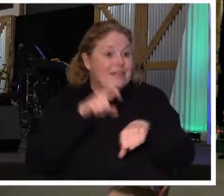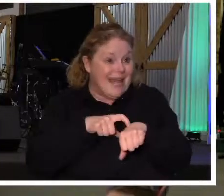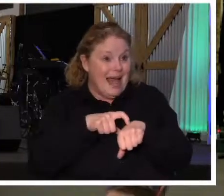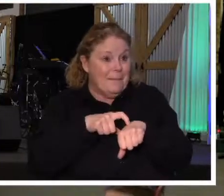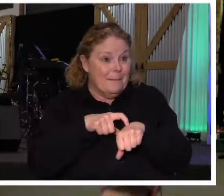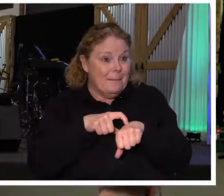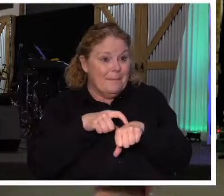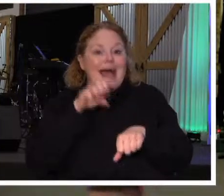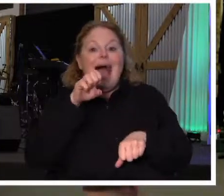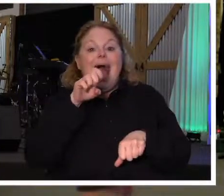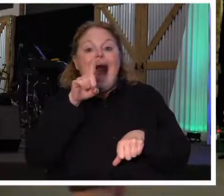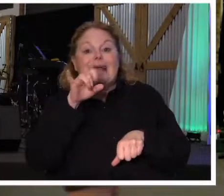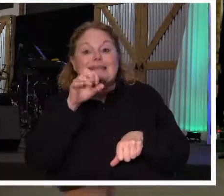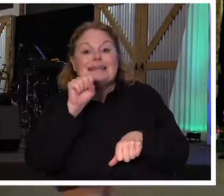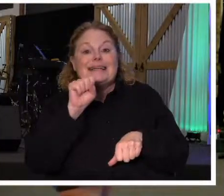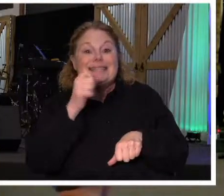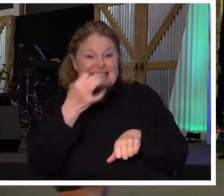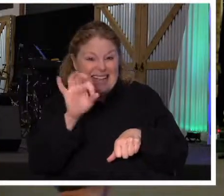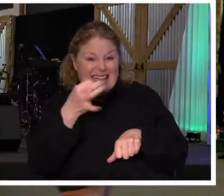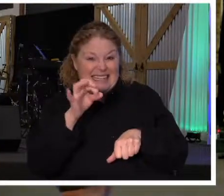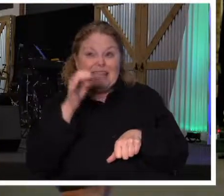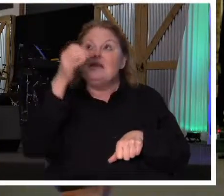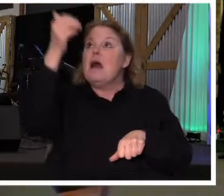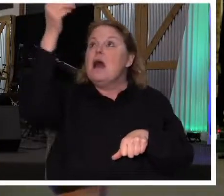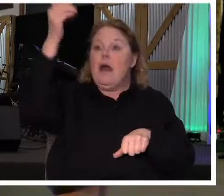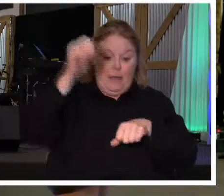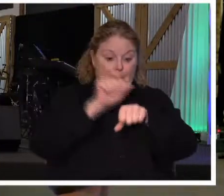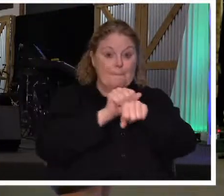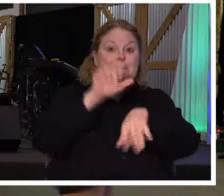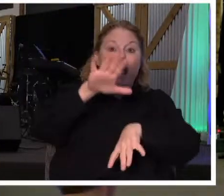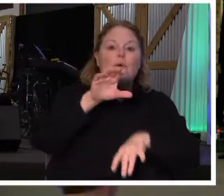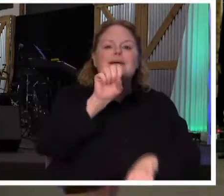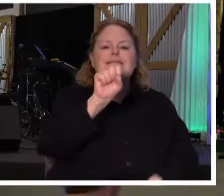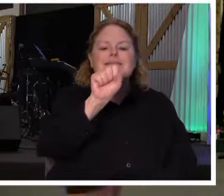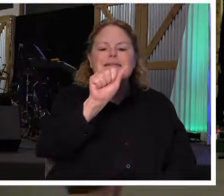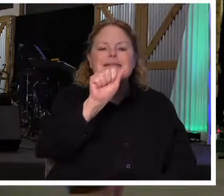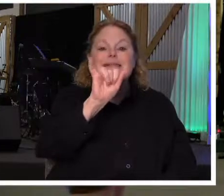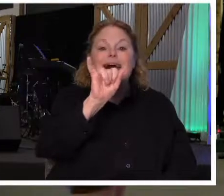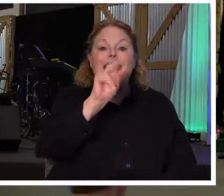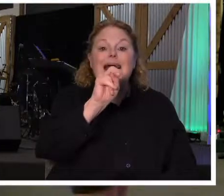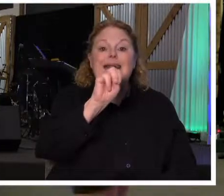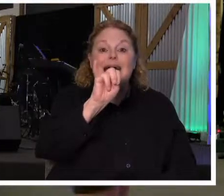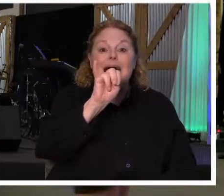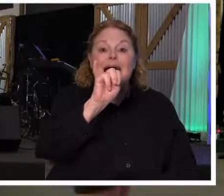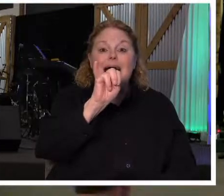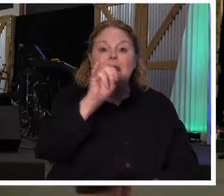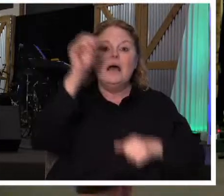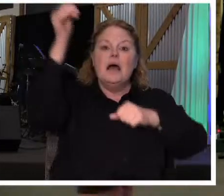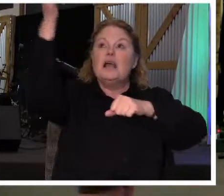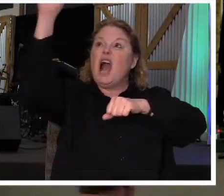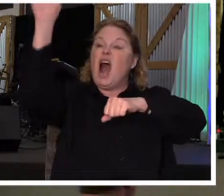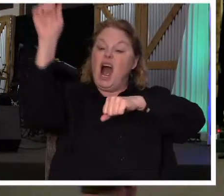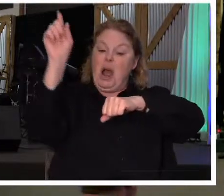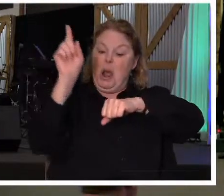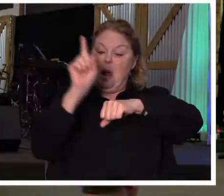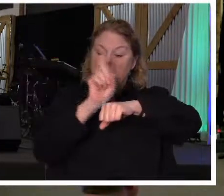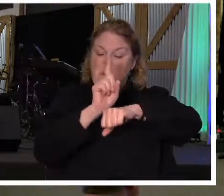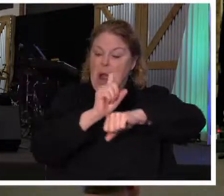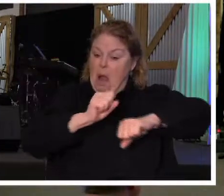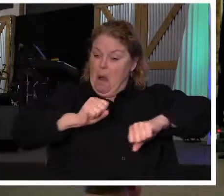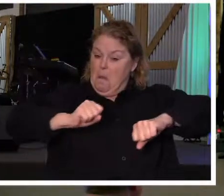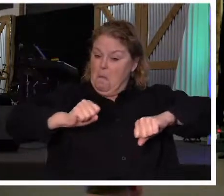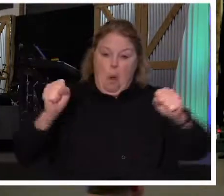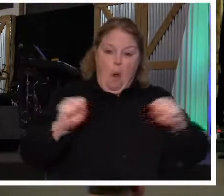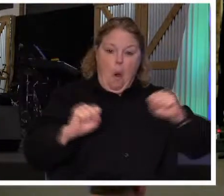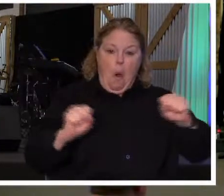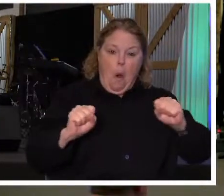Exodus chapter 19 when God descended upon Mount Sinai and there's smoke and there's an earthquake and it blows up in the